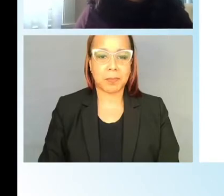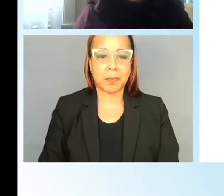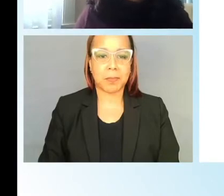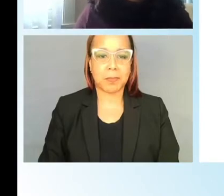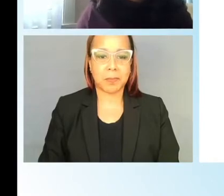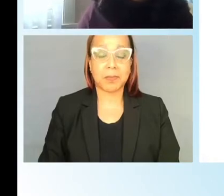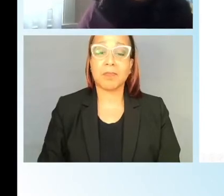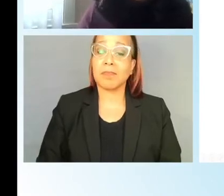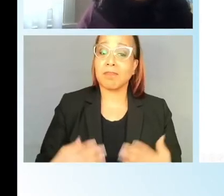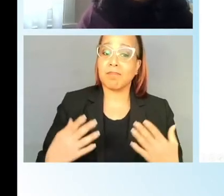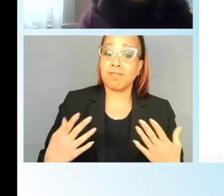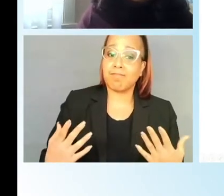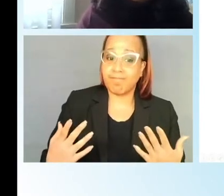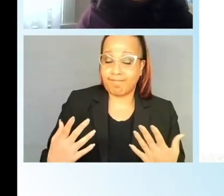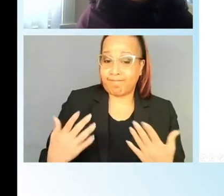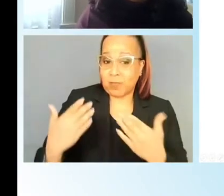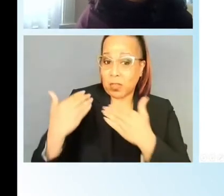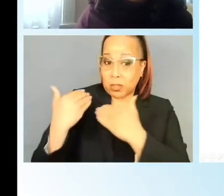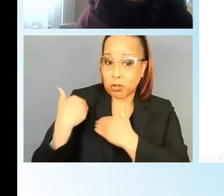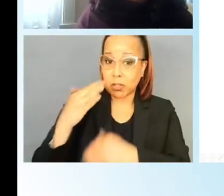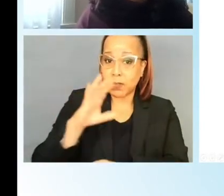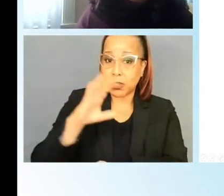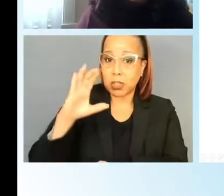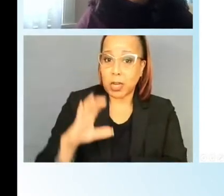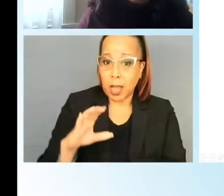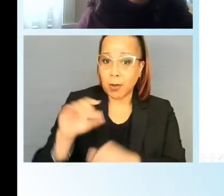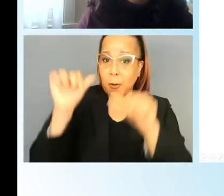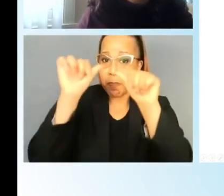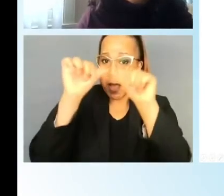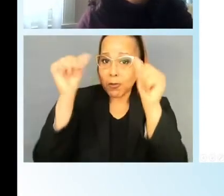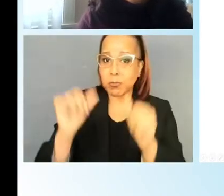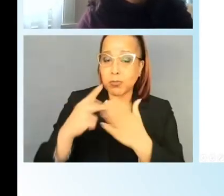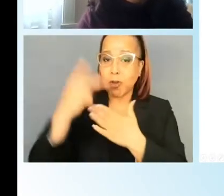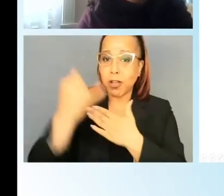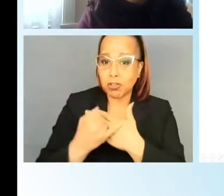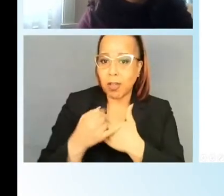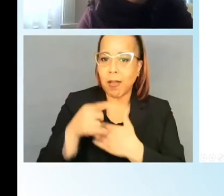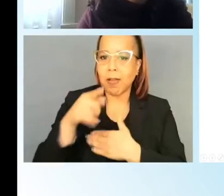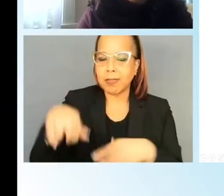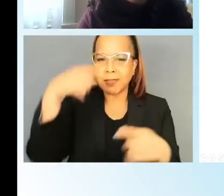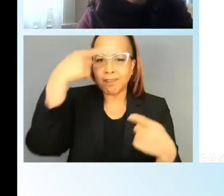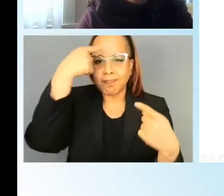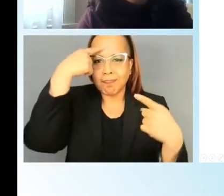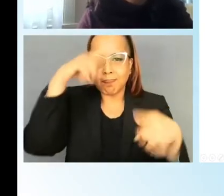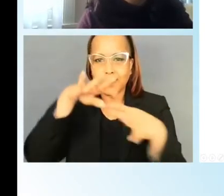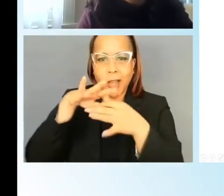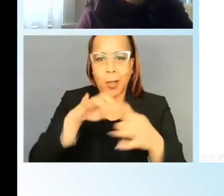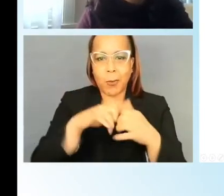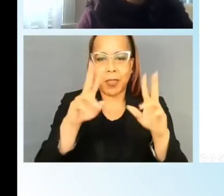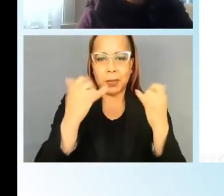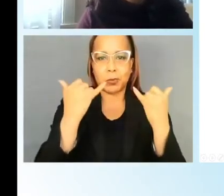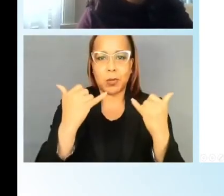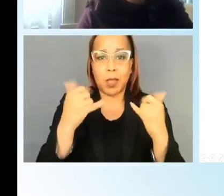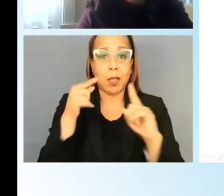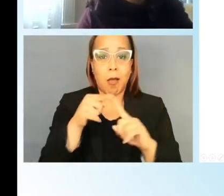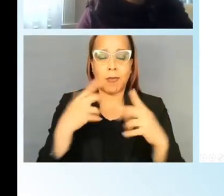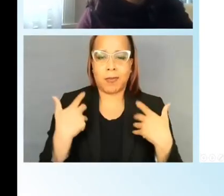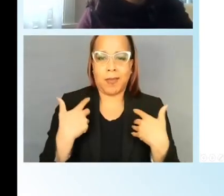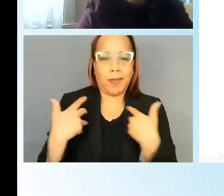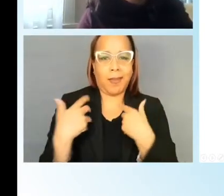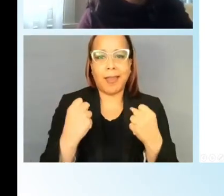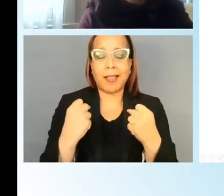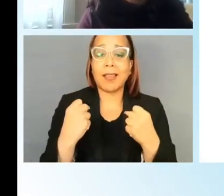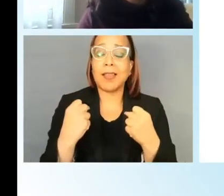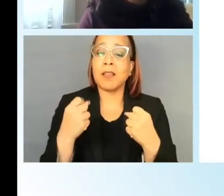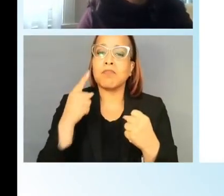So the charge of the Chicago Monuments Project is right in line with the theme today of healing. It intends